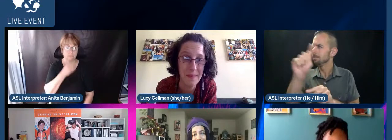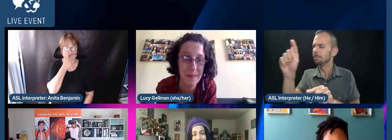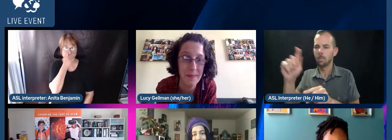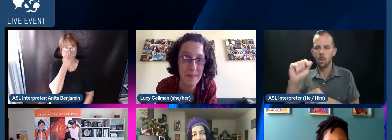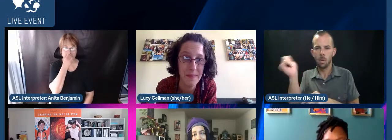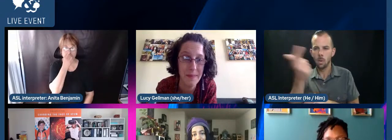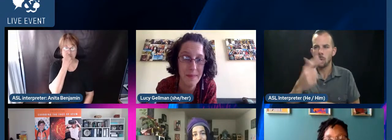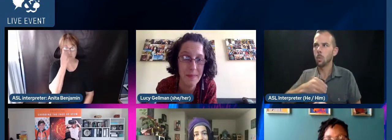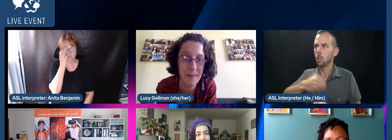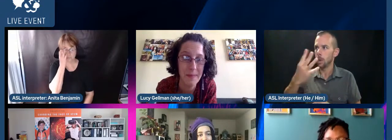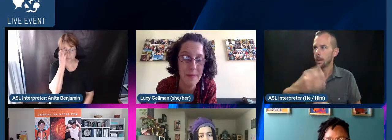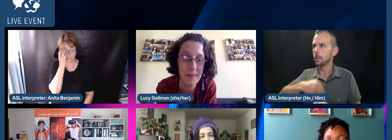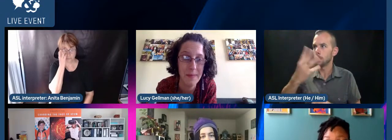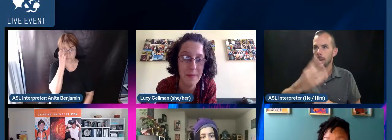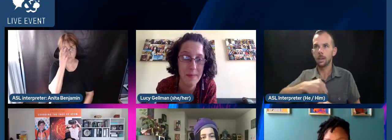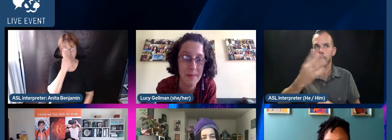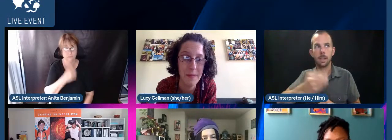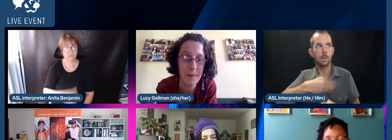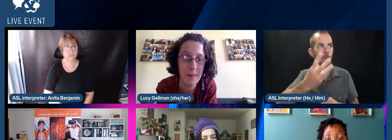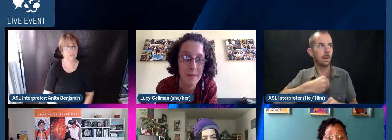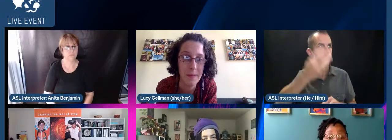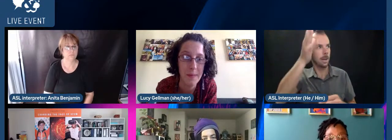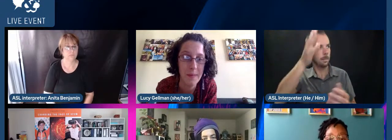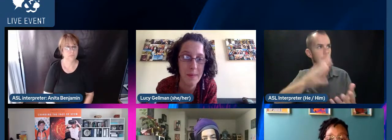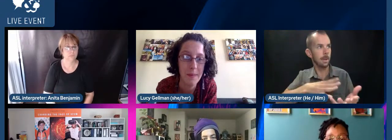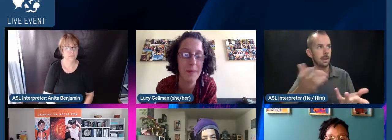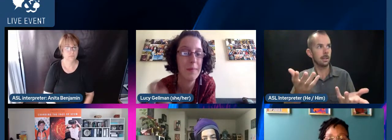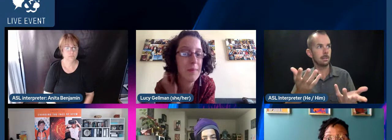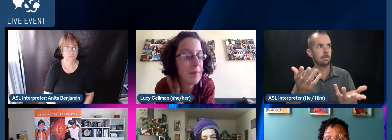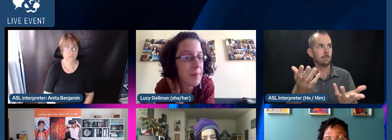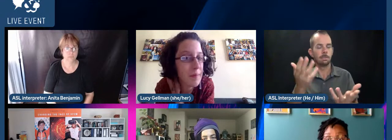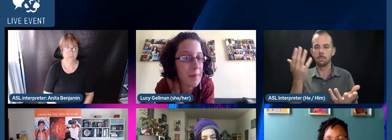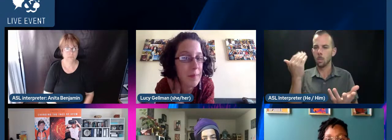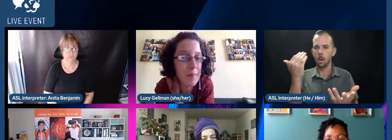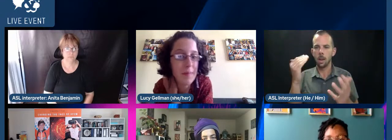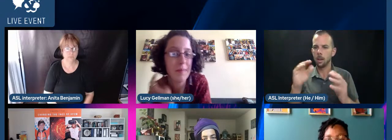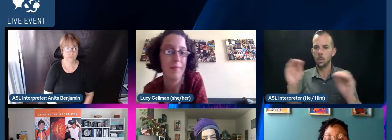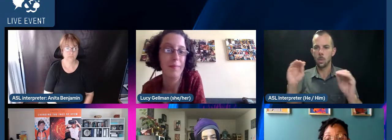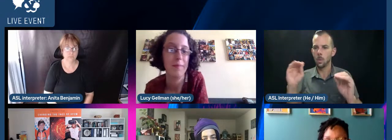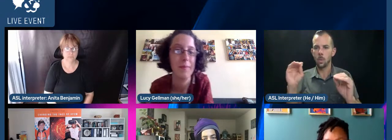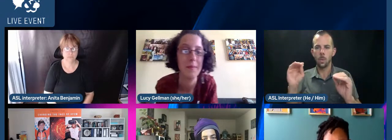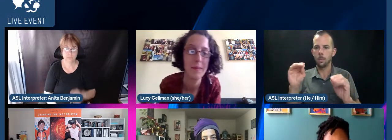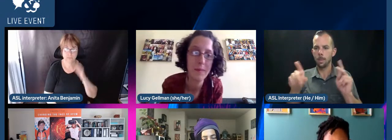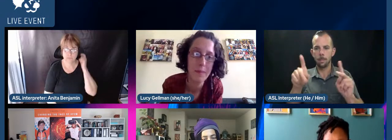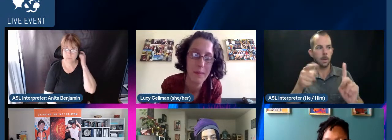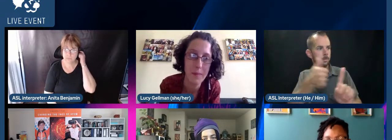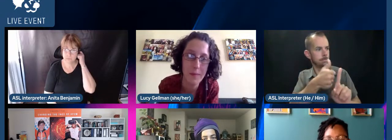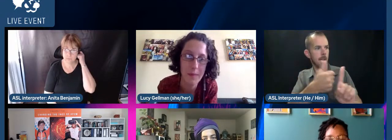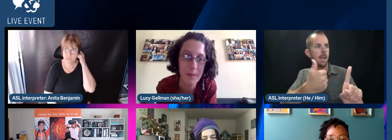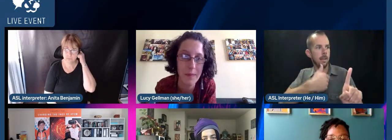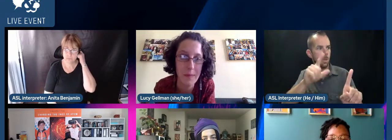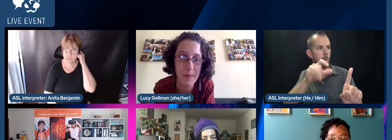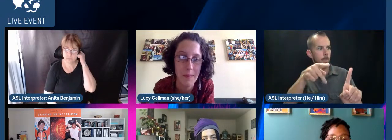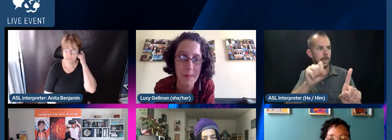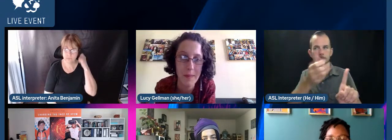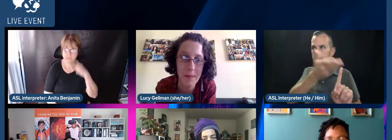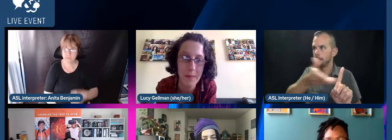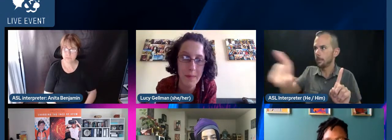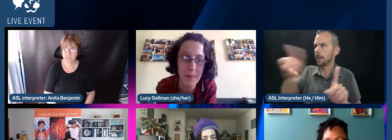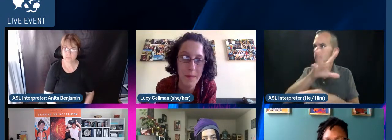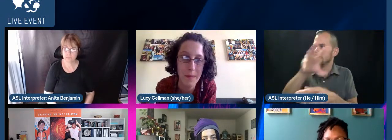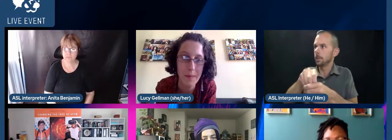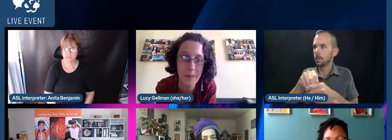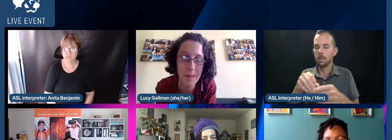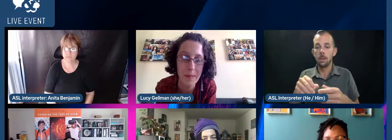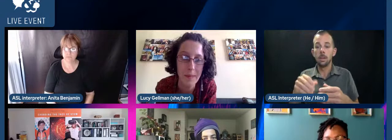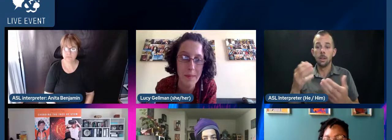lupus community, right? Like there are people with lupus. Hopefully people are in the larger disability justice movement. But like the idea of